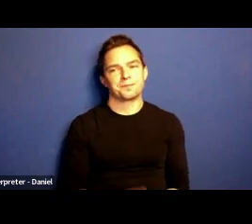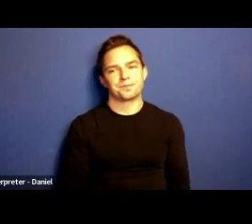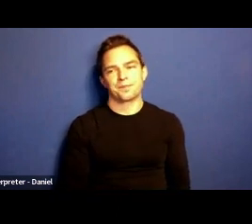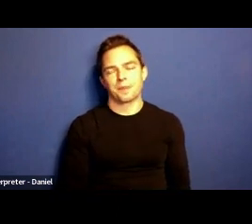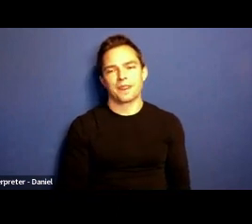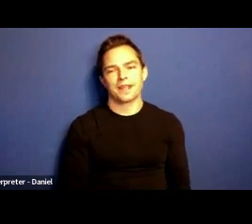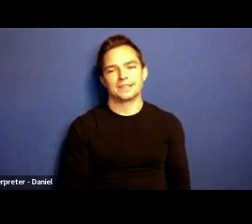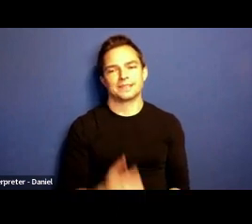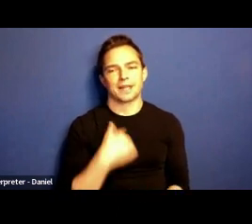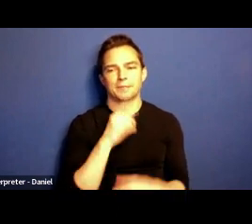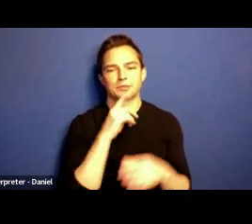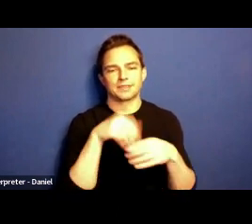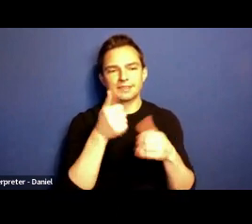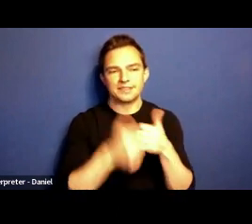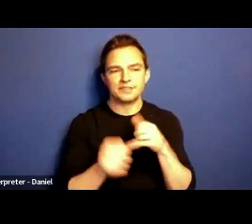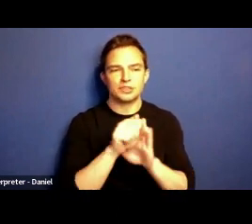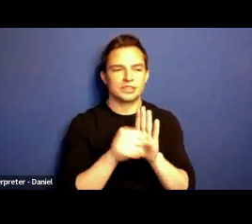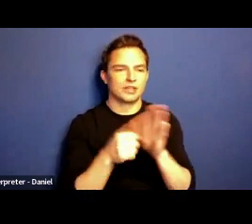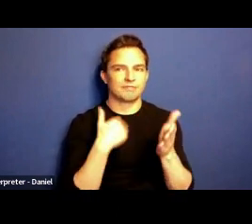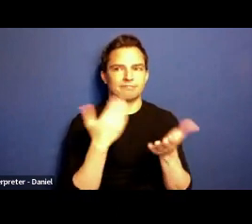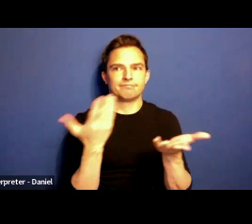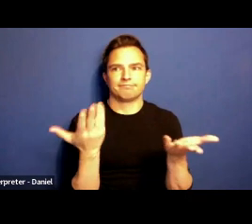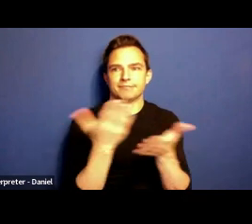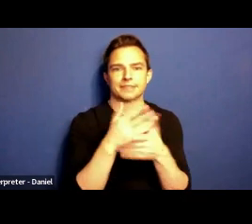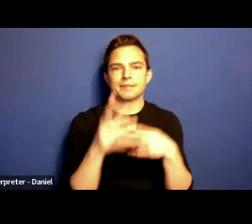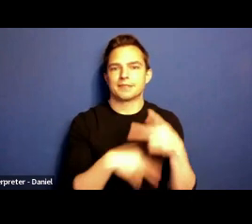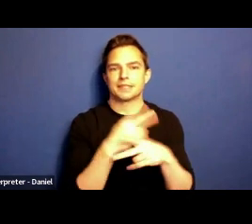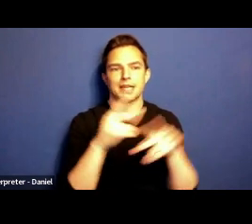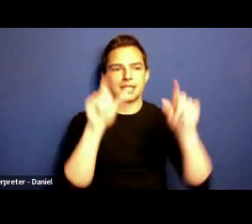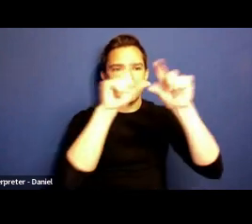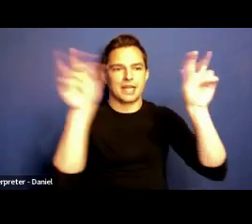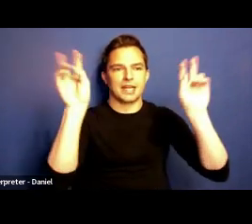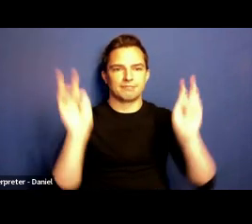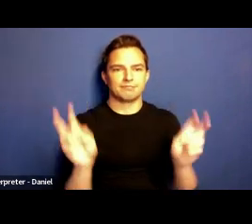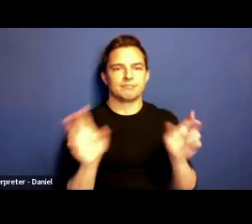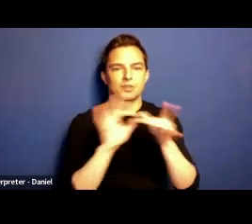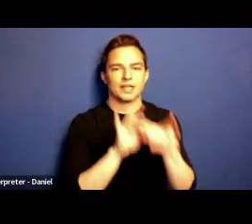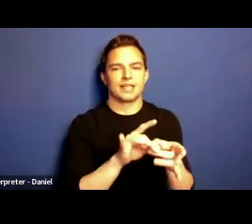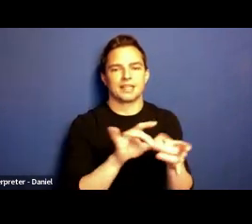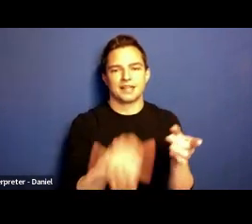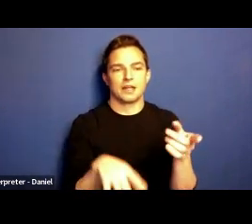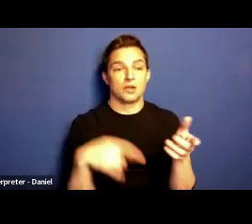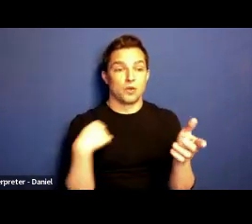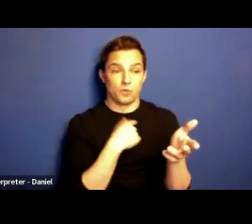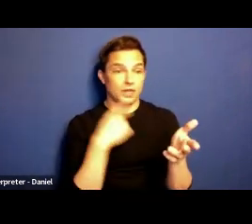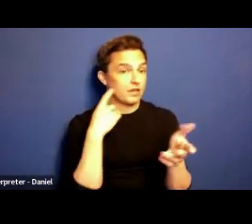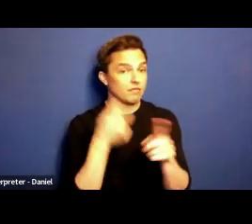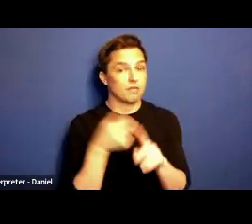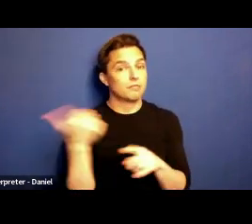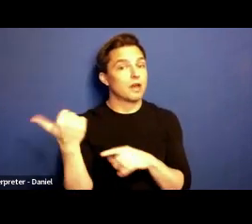sure in every state you probably have some sort of a headline around that. What we hear from states,